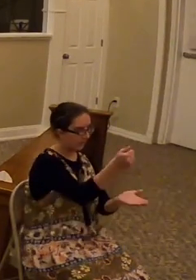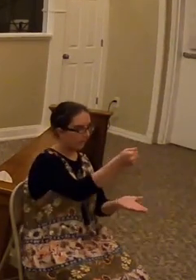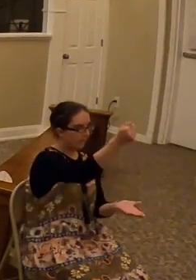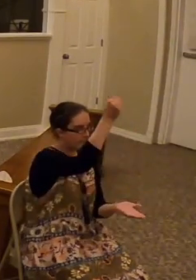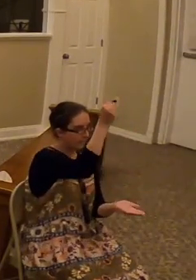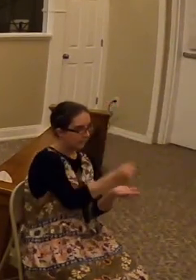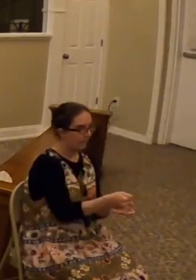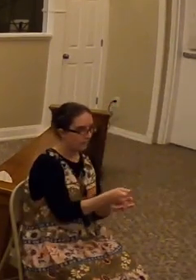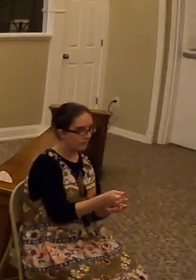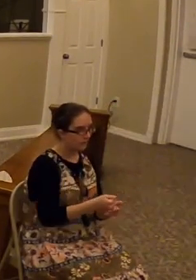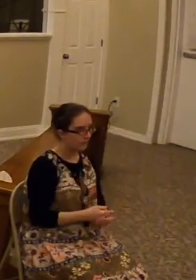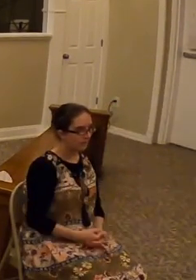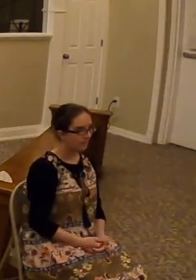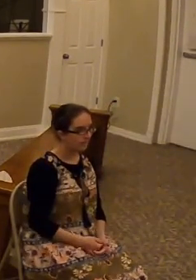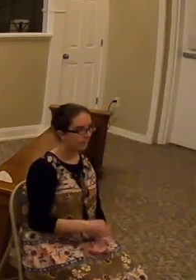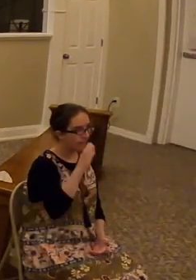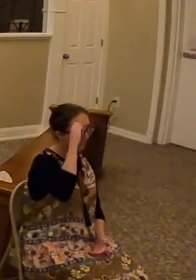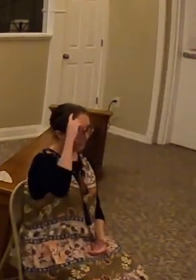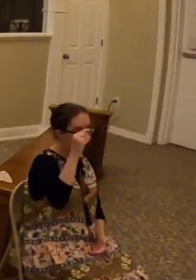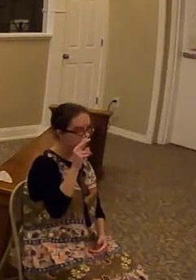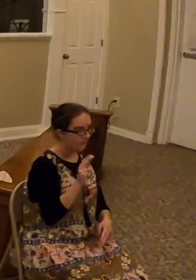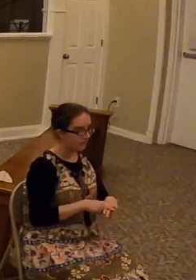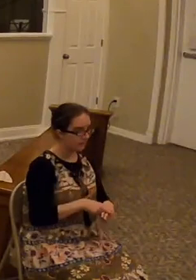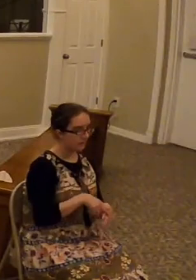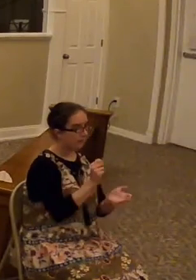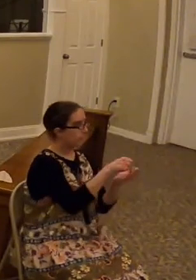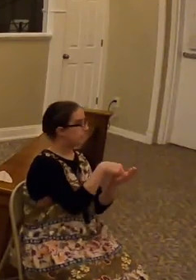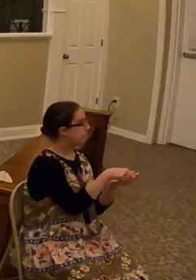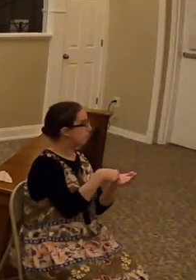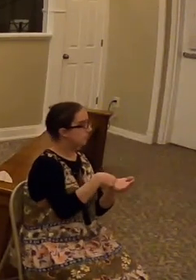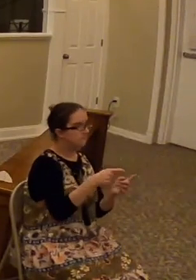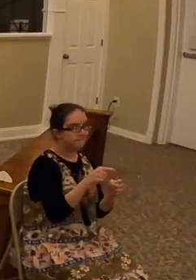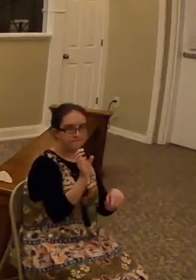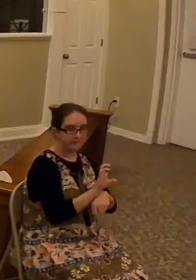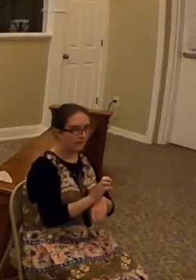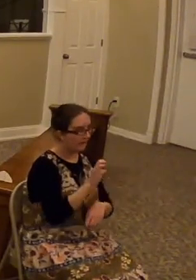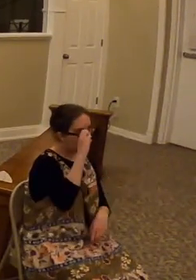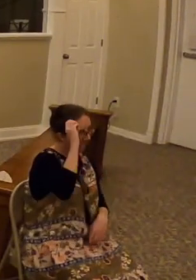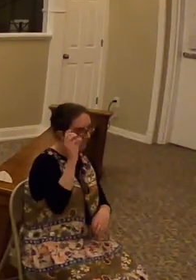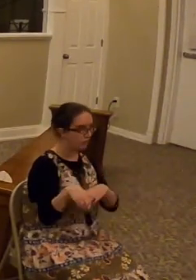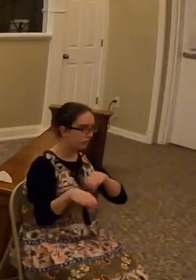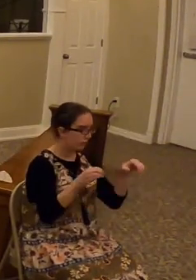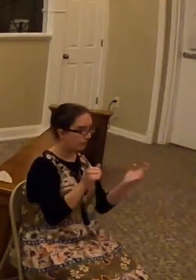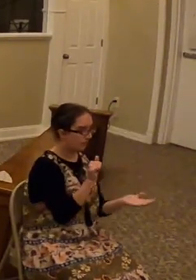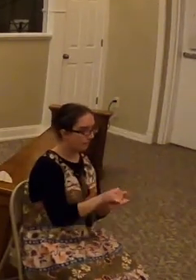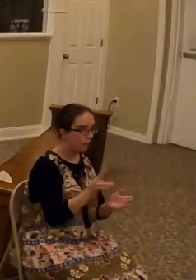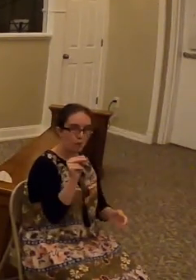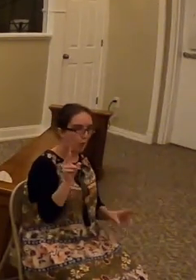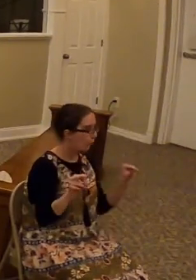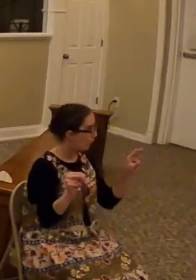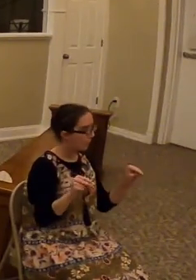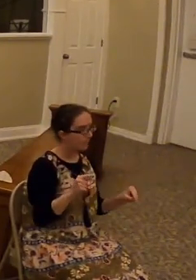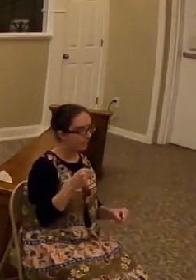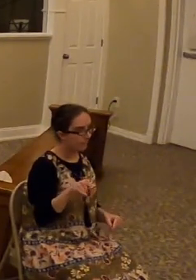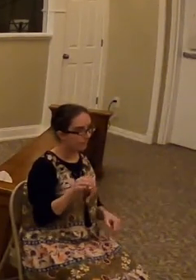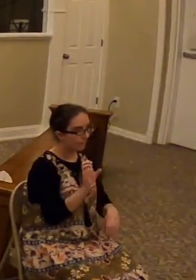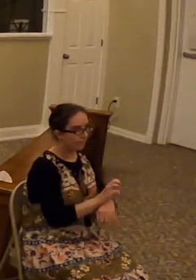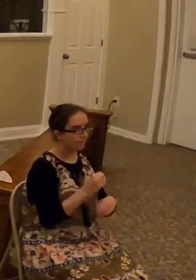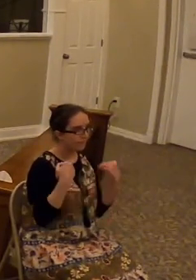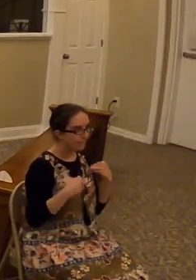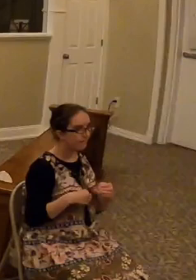establishing. He didn't just sit back and write letters to churches. He didn't just do that. No. Those